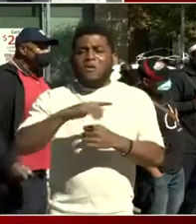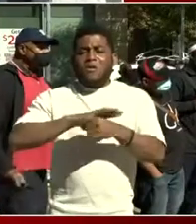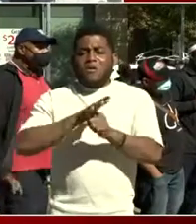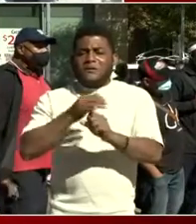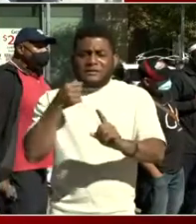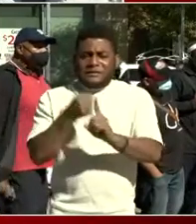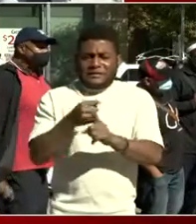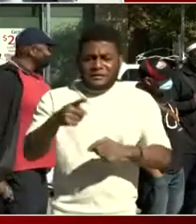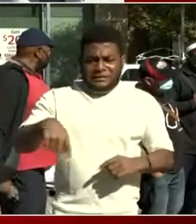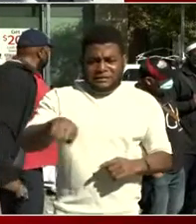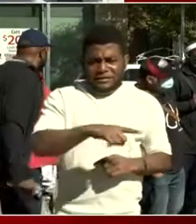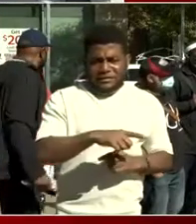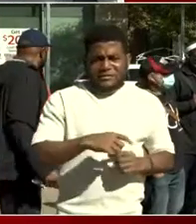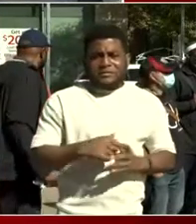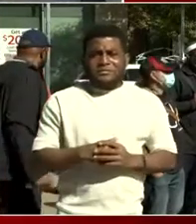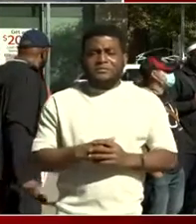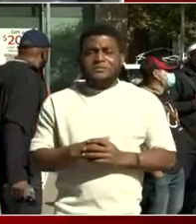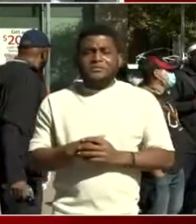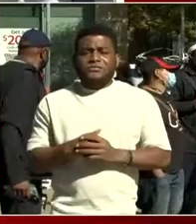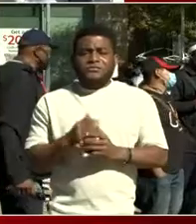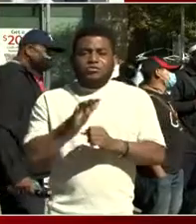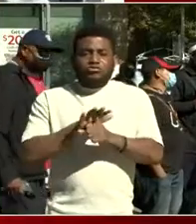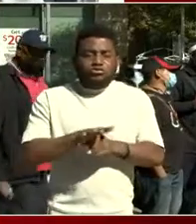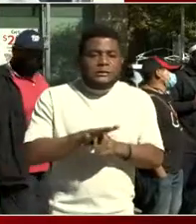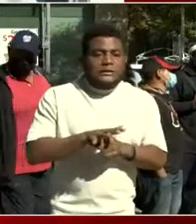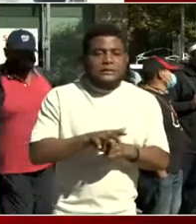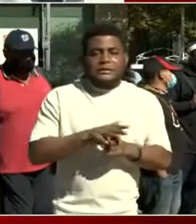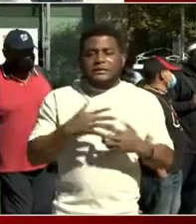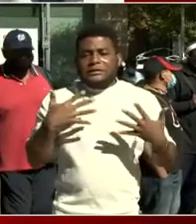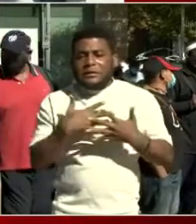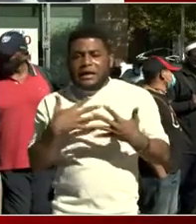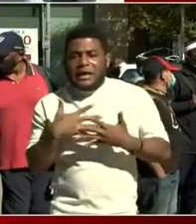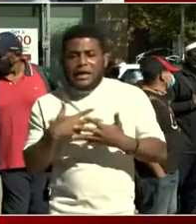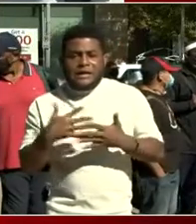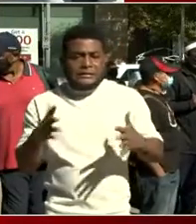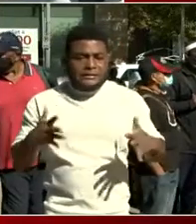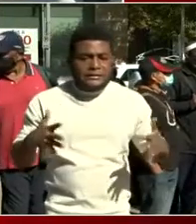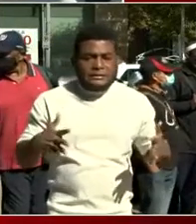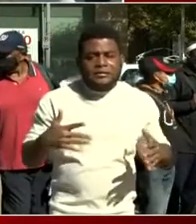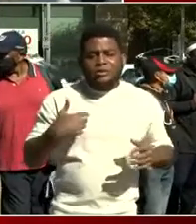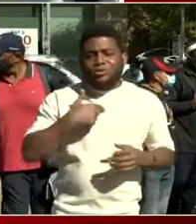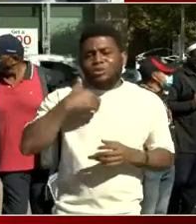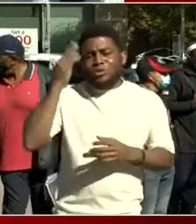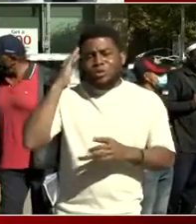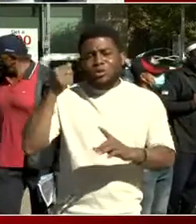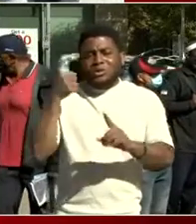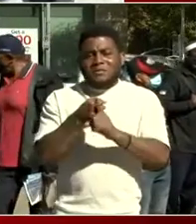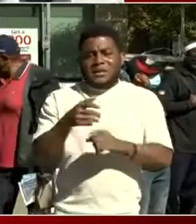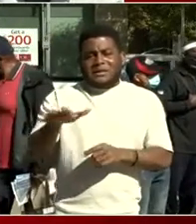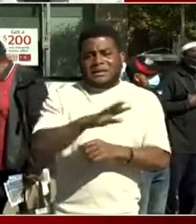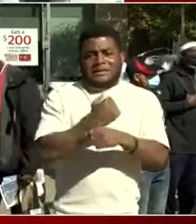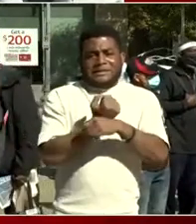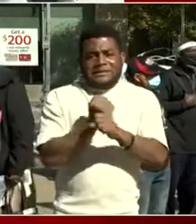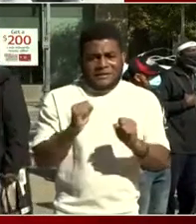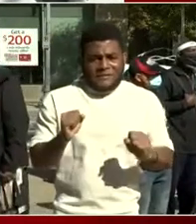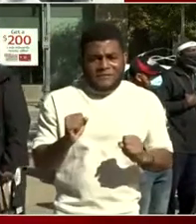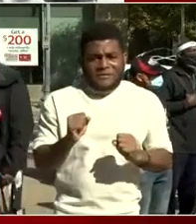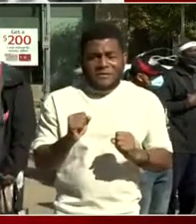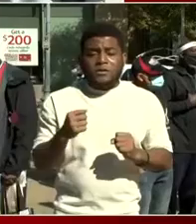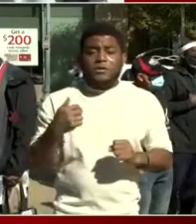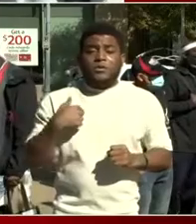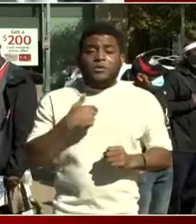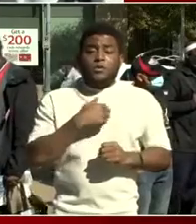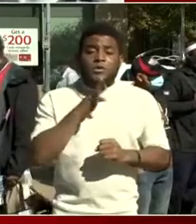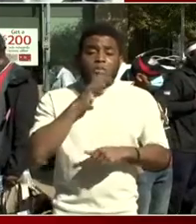related to the pandemic also has an impact on our safety. So while we're talking about our law